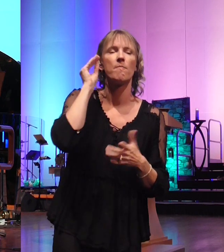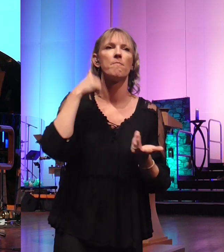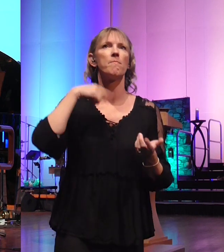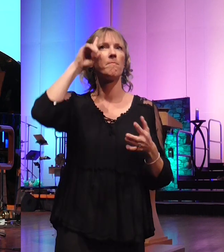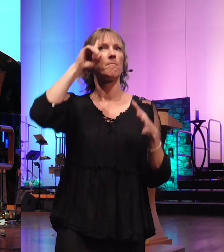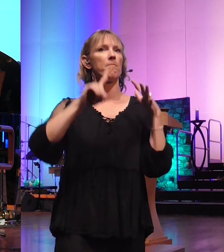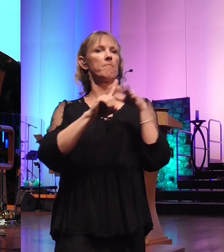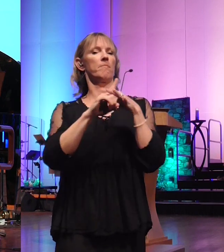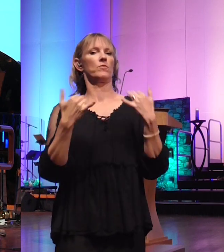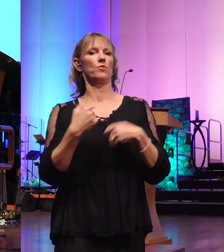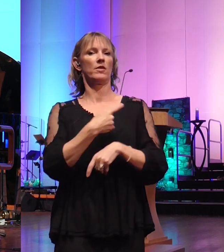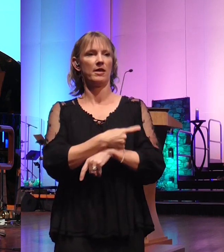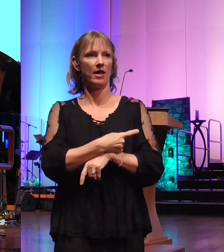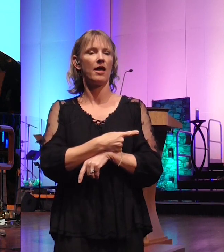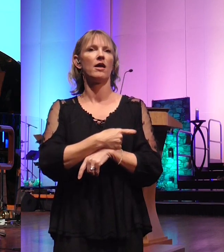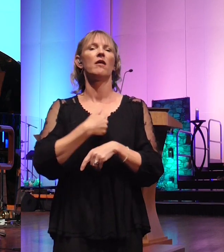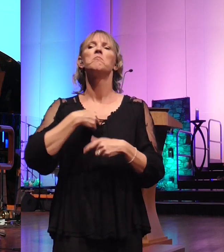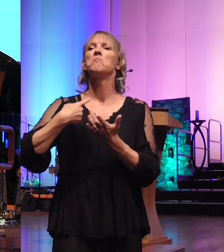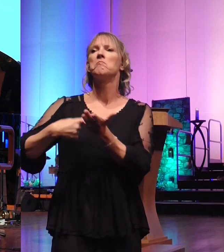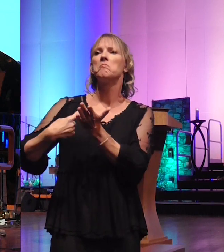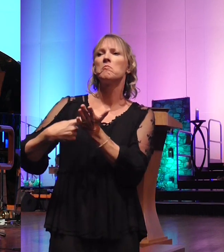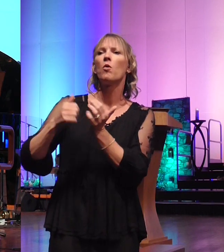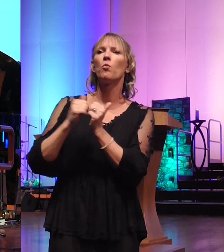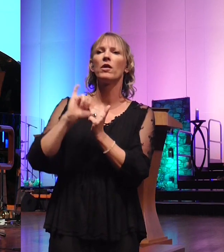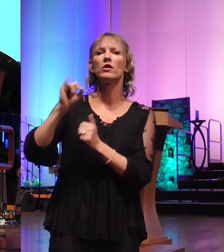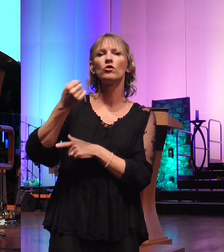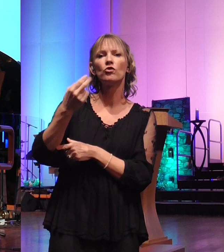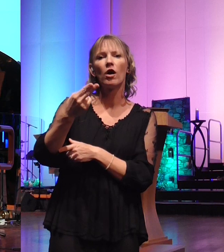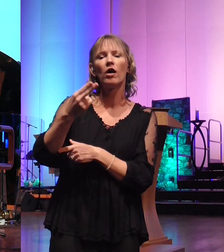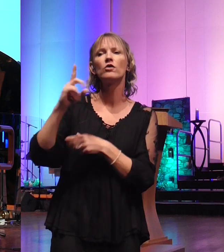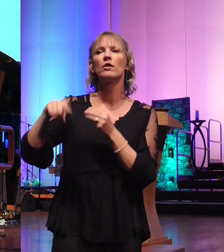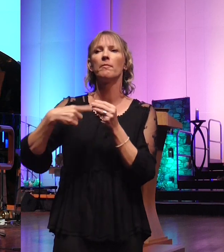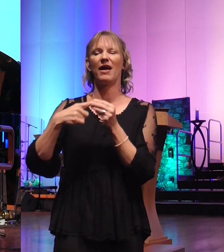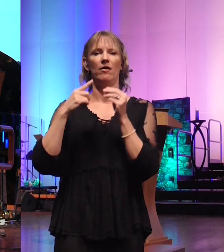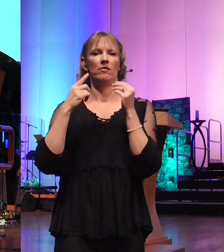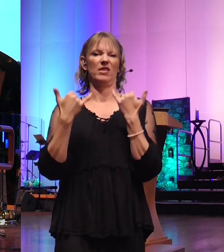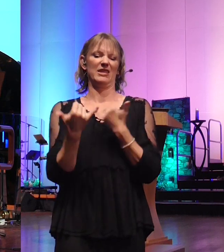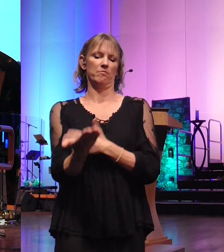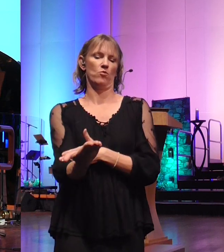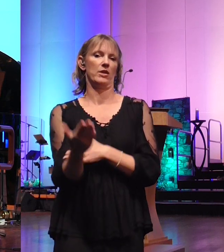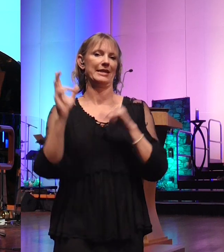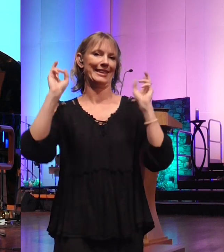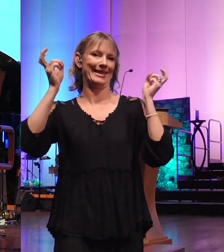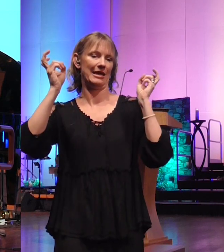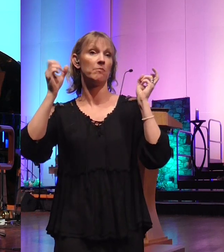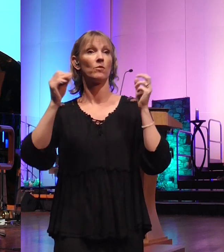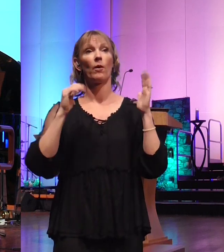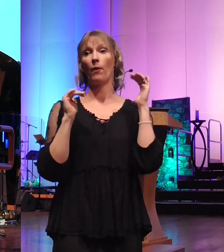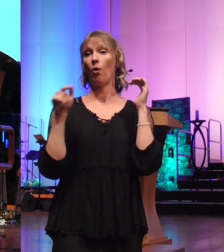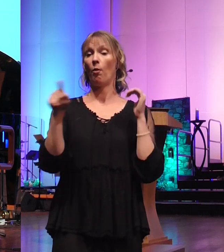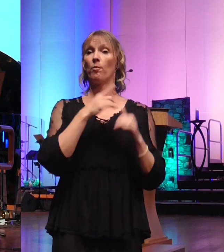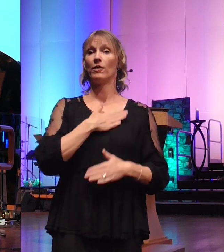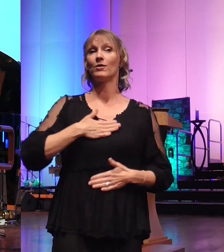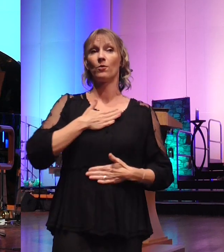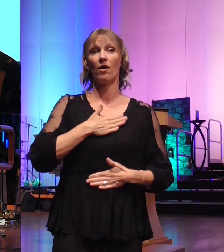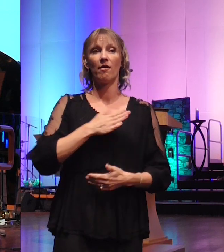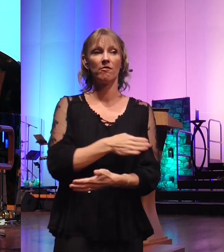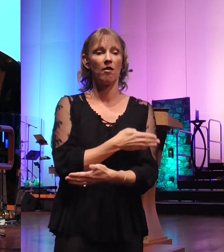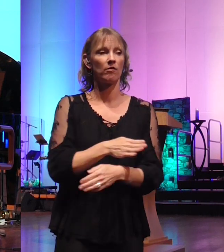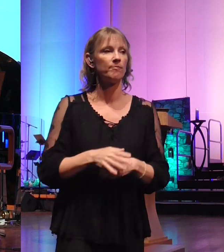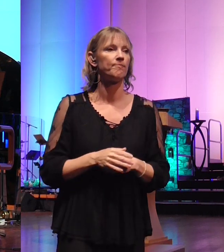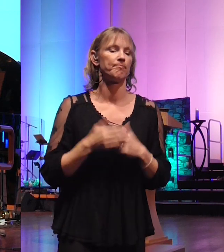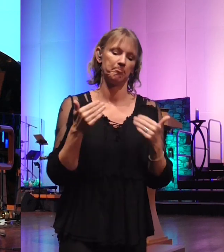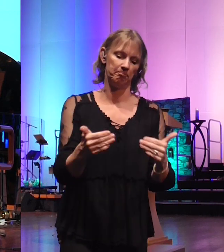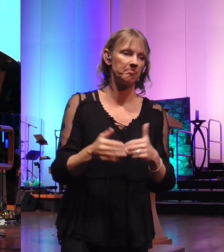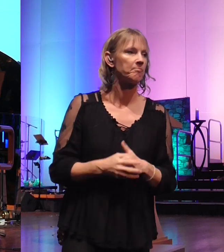mind today in talking with Josh about the theme of the morning. So I hope you enjoy it. Here